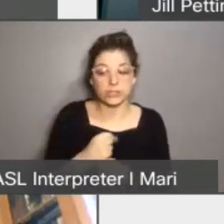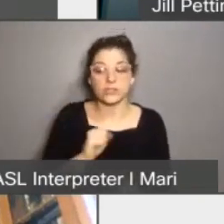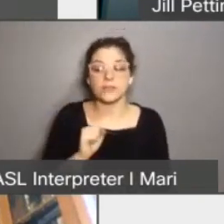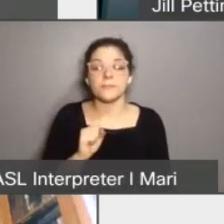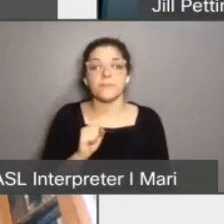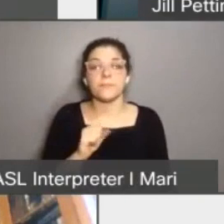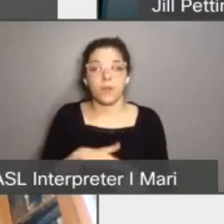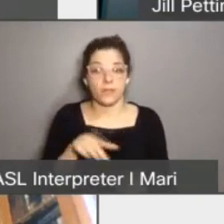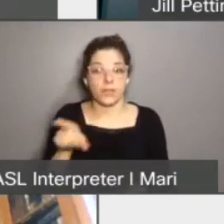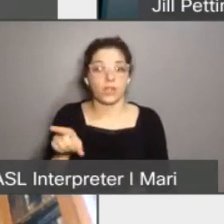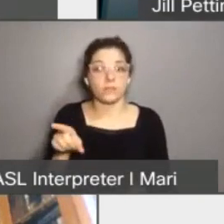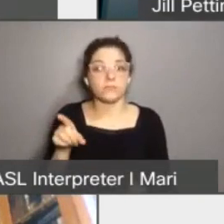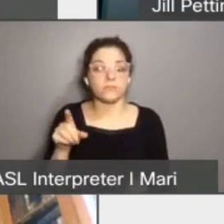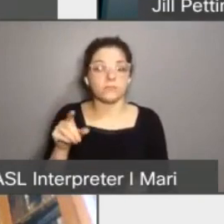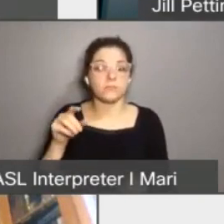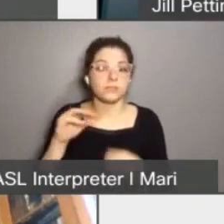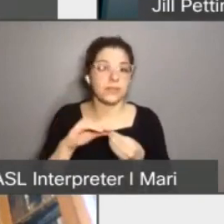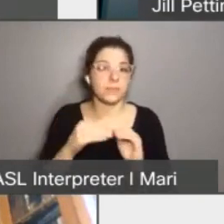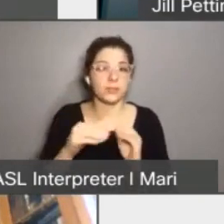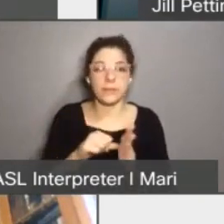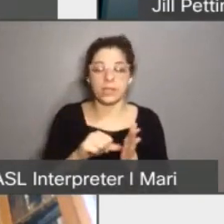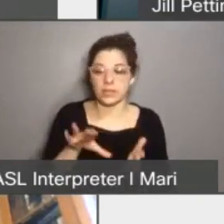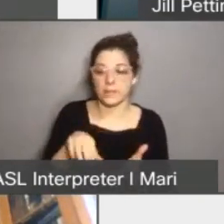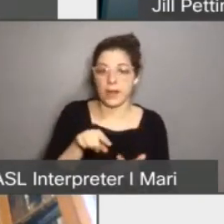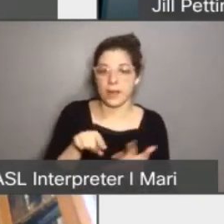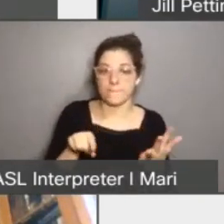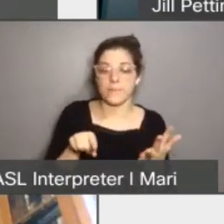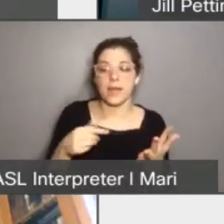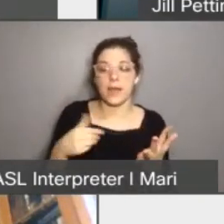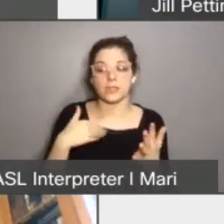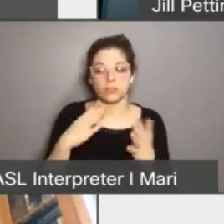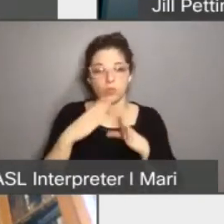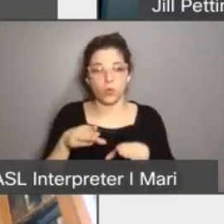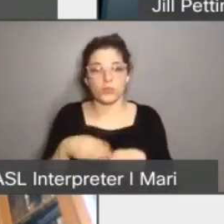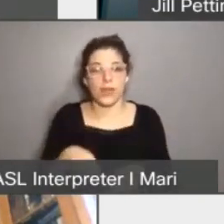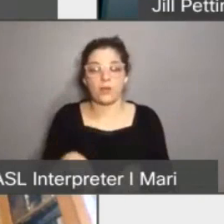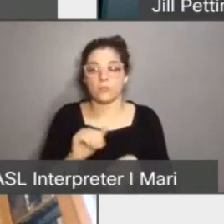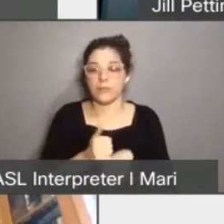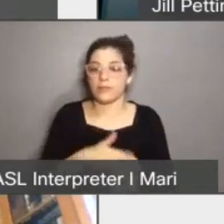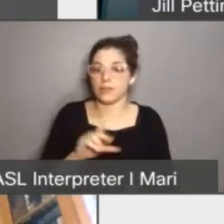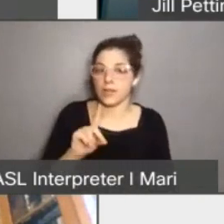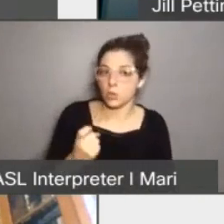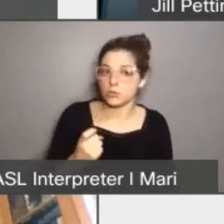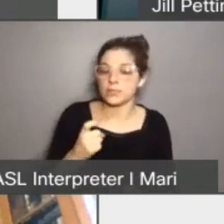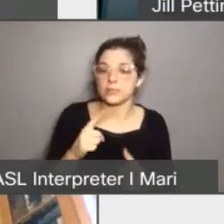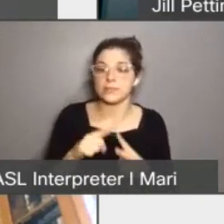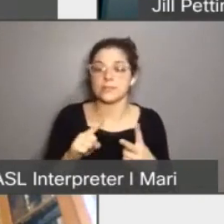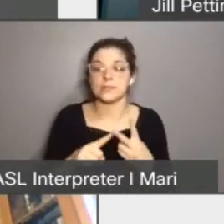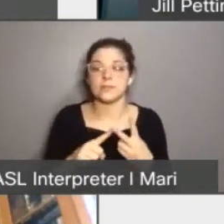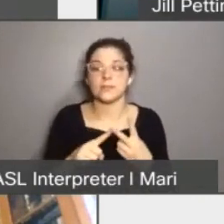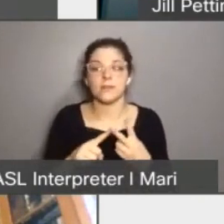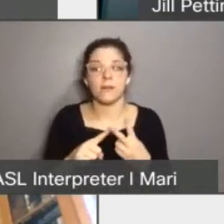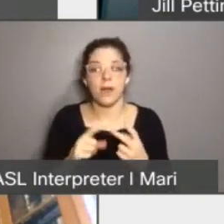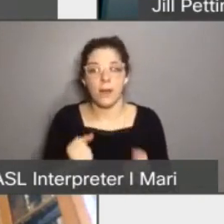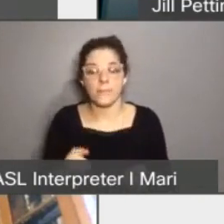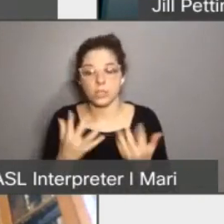On there, go to the By the Numbers page and at the bottom, and it has it broken down by diagnosis. It has it broken down by how much